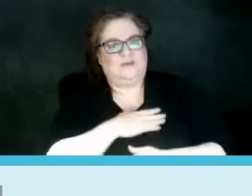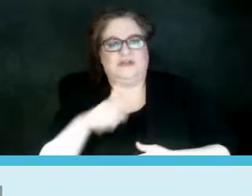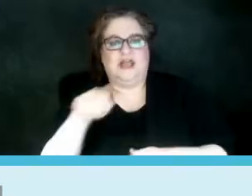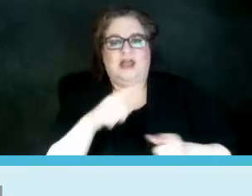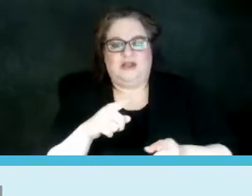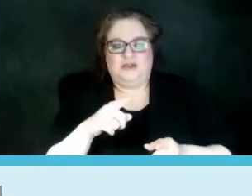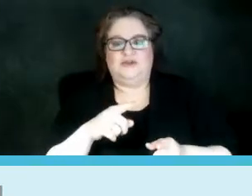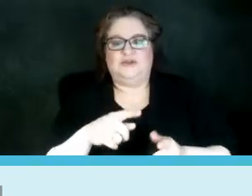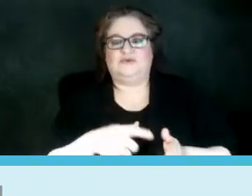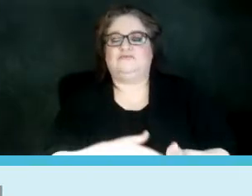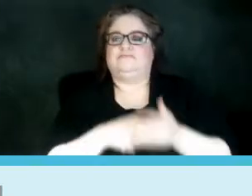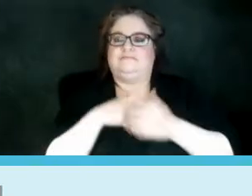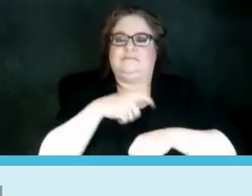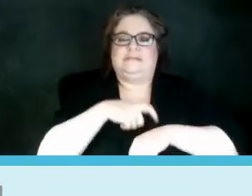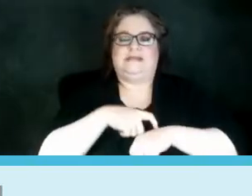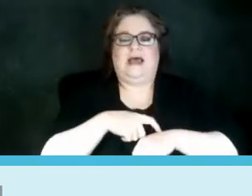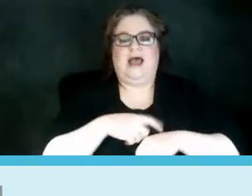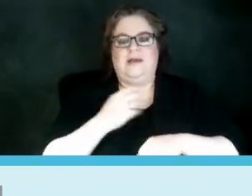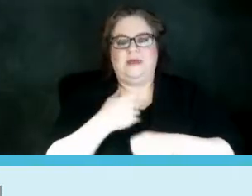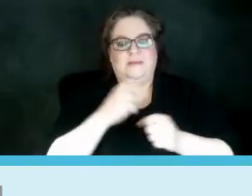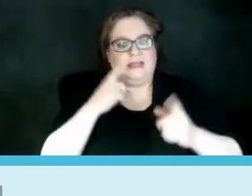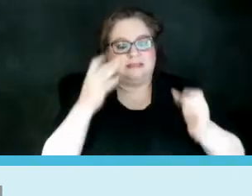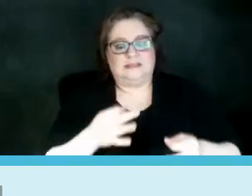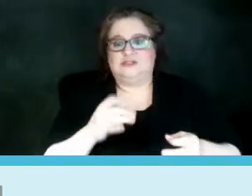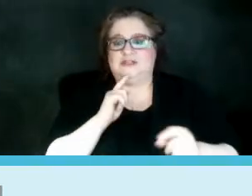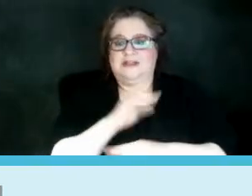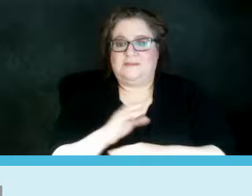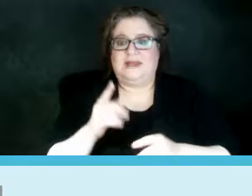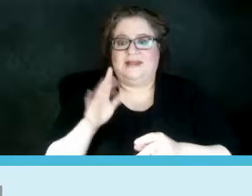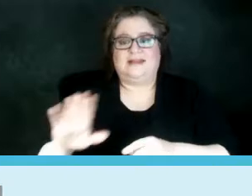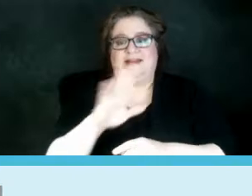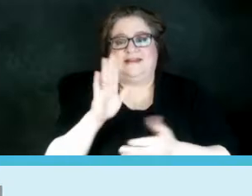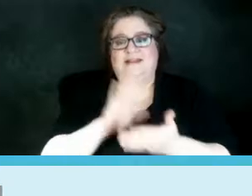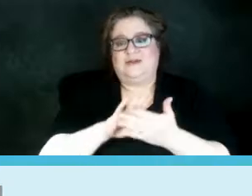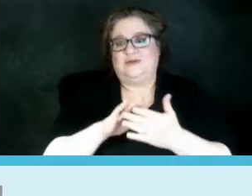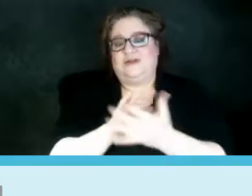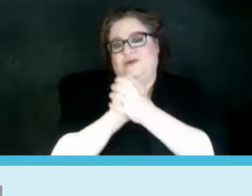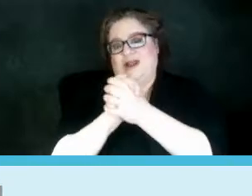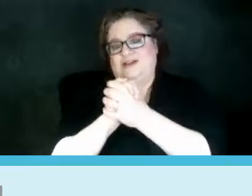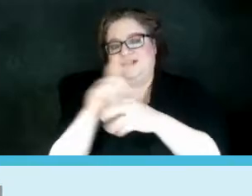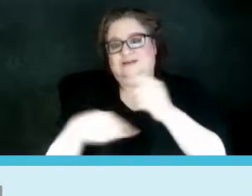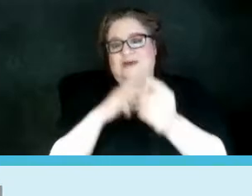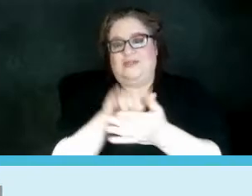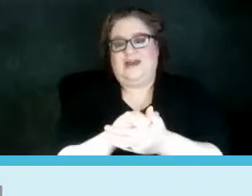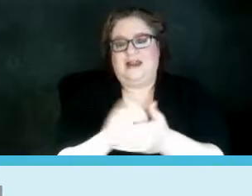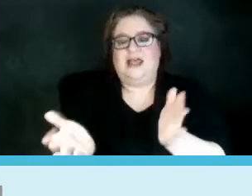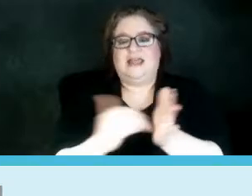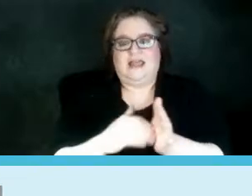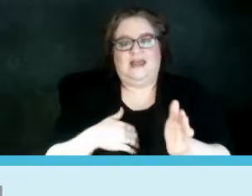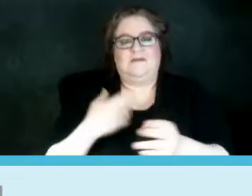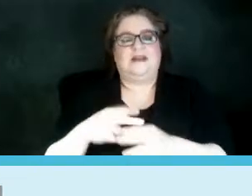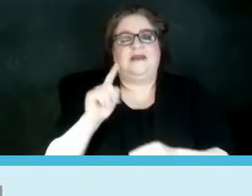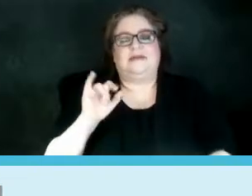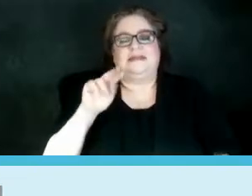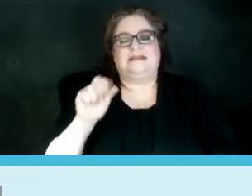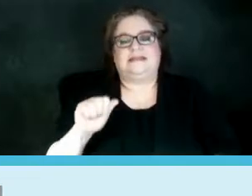out of their schedule and making the decision to commit to their school. So congratulations on that. Again, my name is Tina Holder